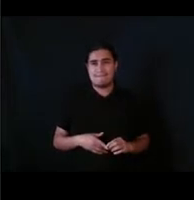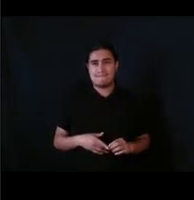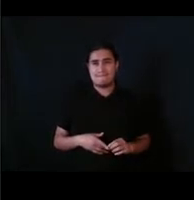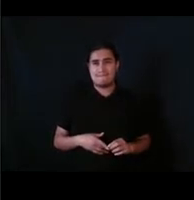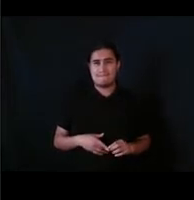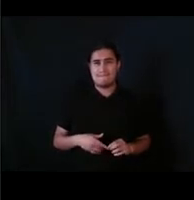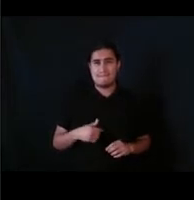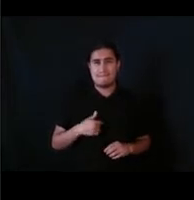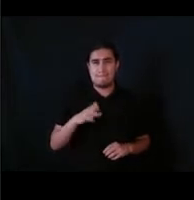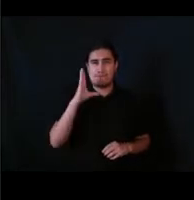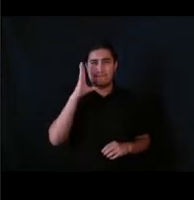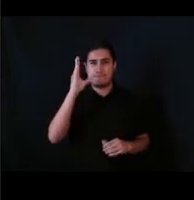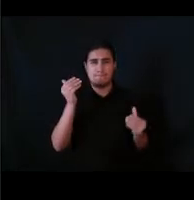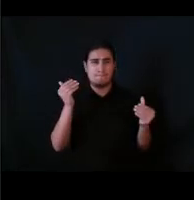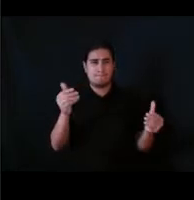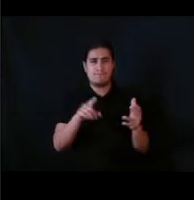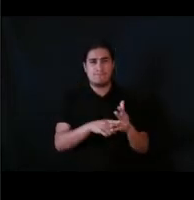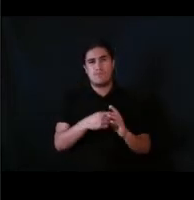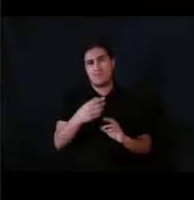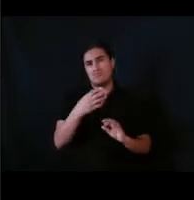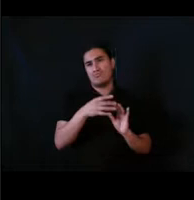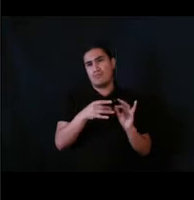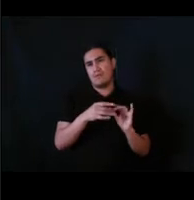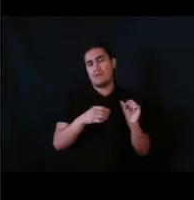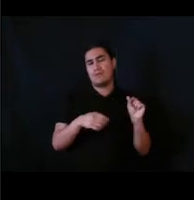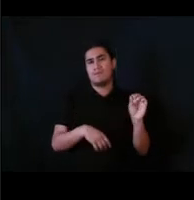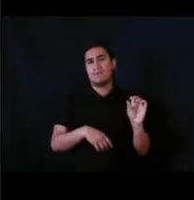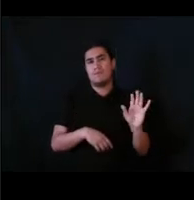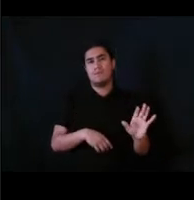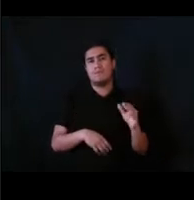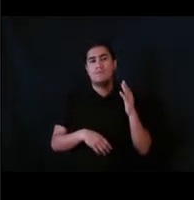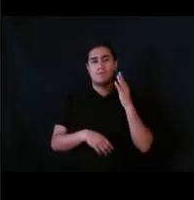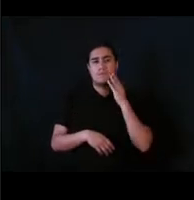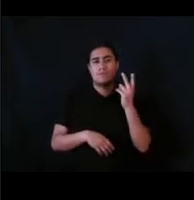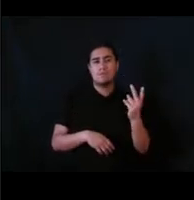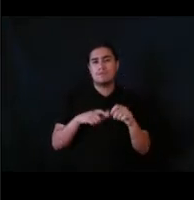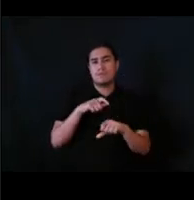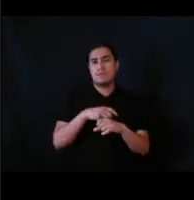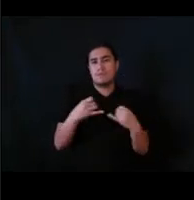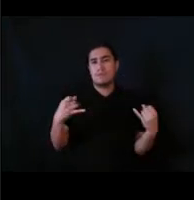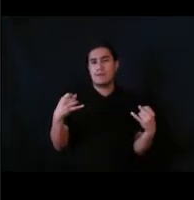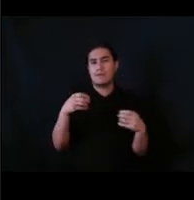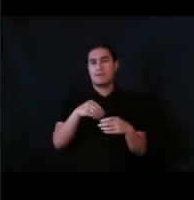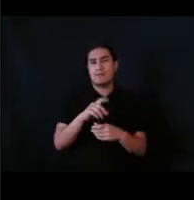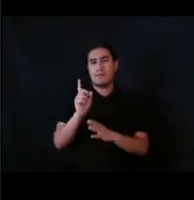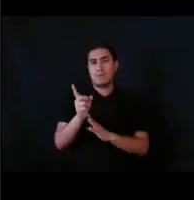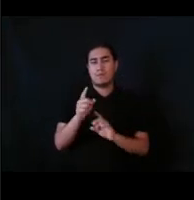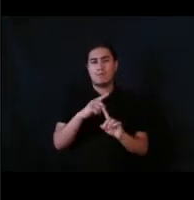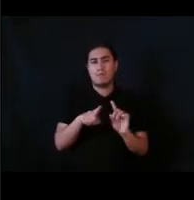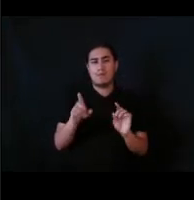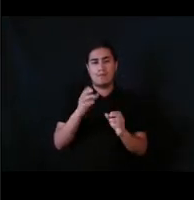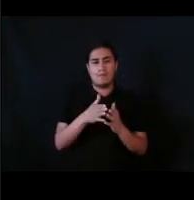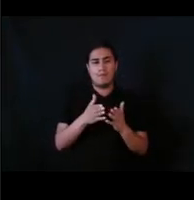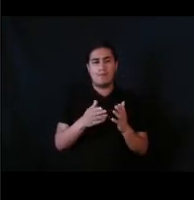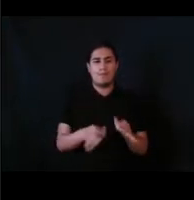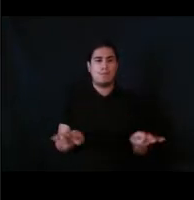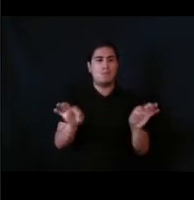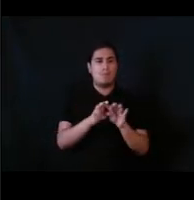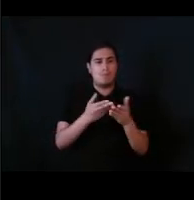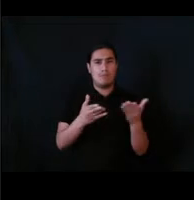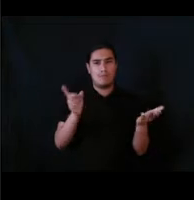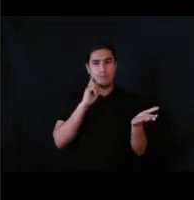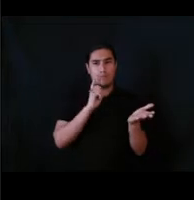i'm going to go ahead and start talking though so um you'll see a timeline slide in a minute but the the main things to take away